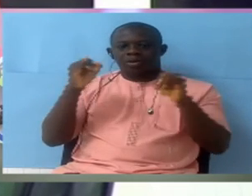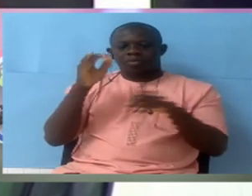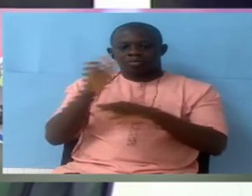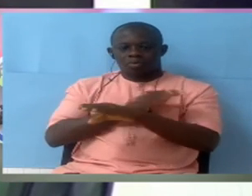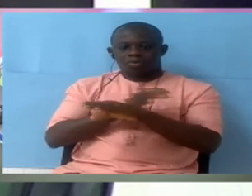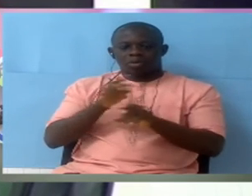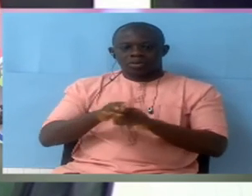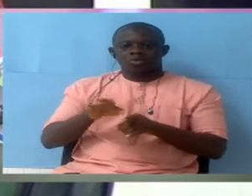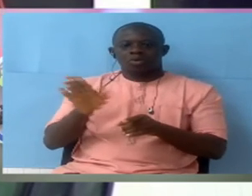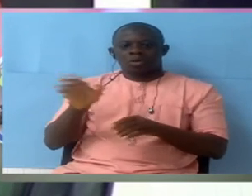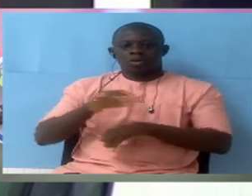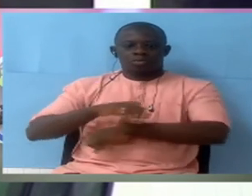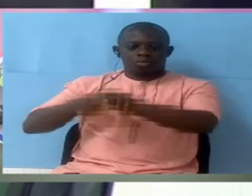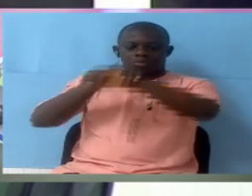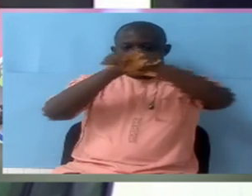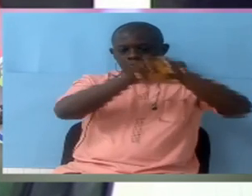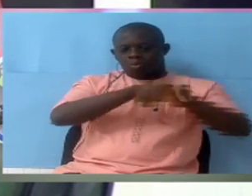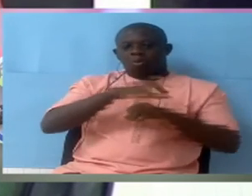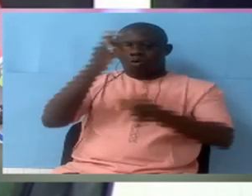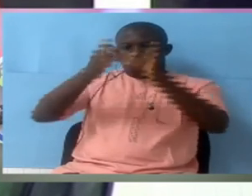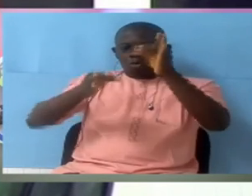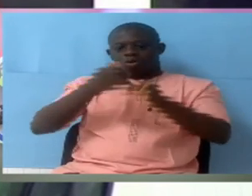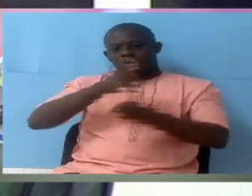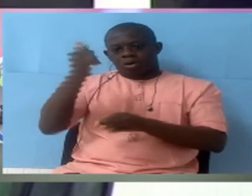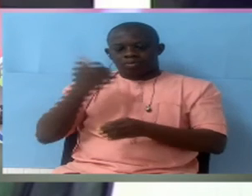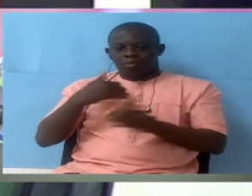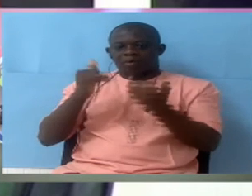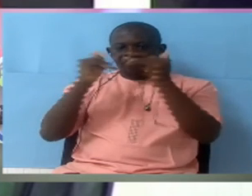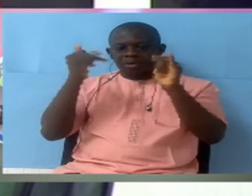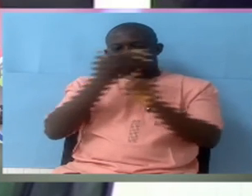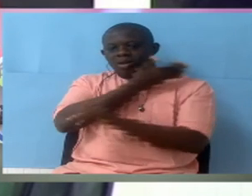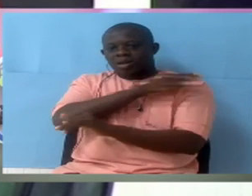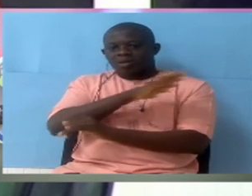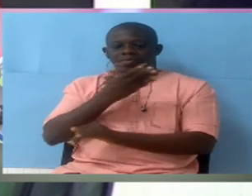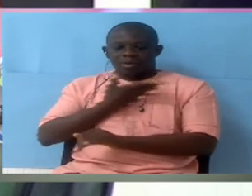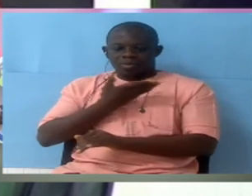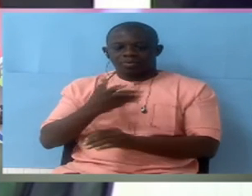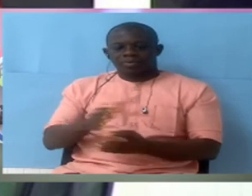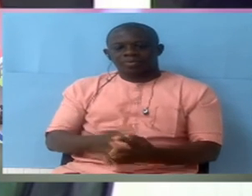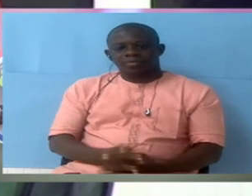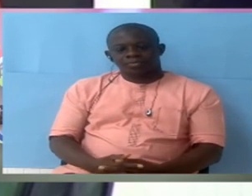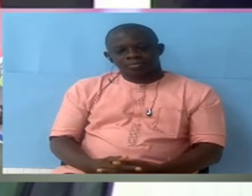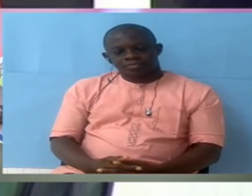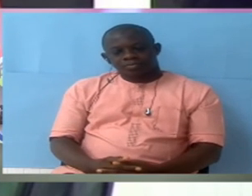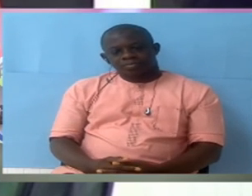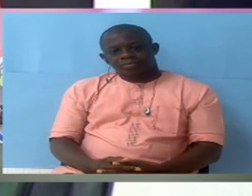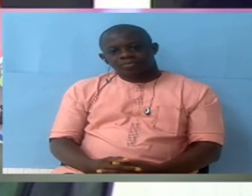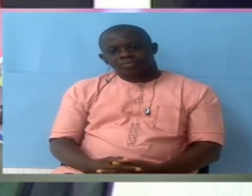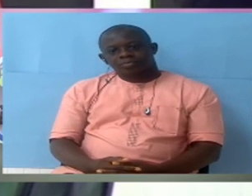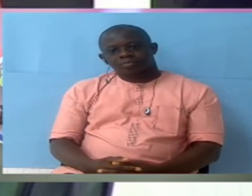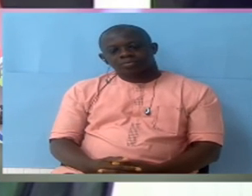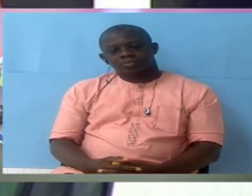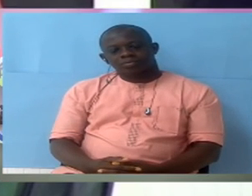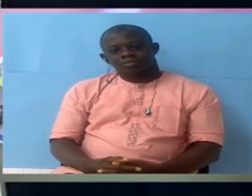we are arraigned before a court. Dedet amna ñoo xamne bayyi nañ leen bala ñoo yobu ci court bi.